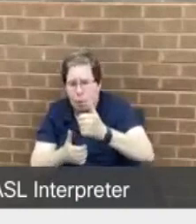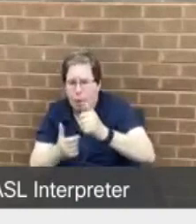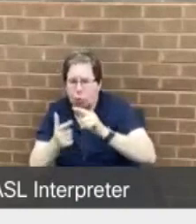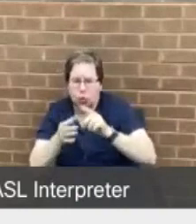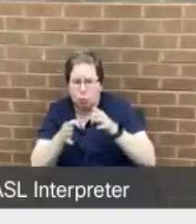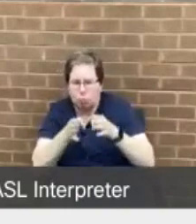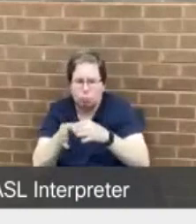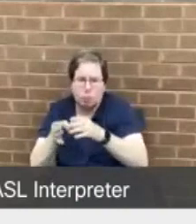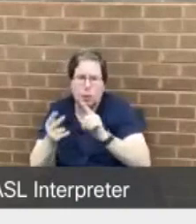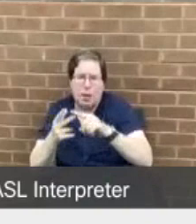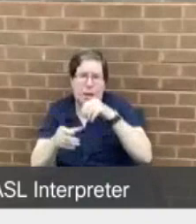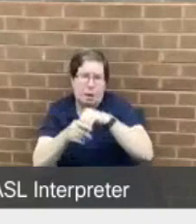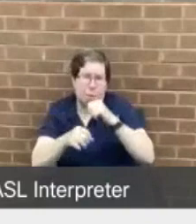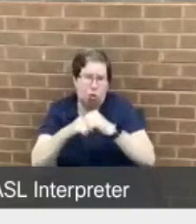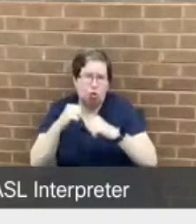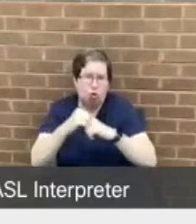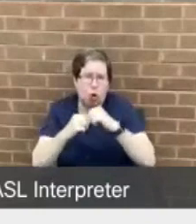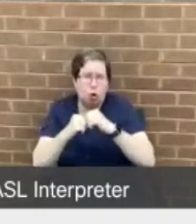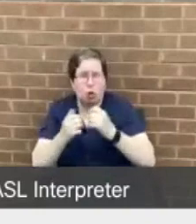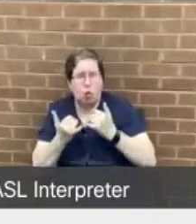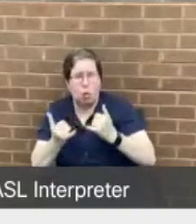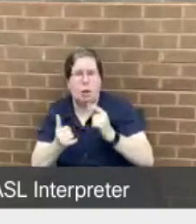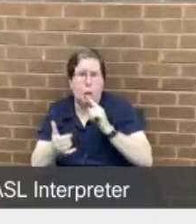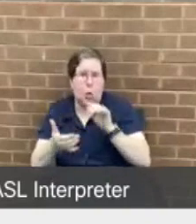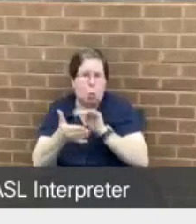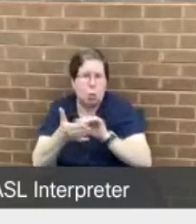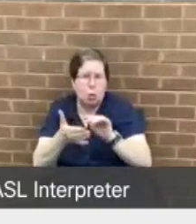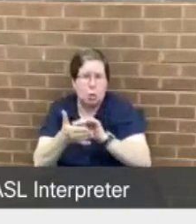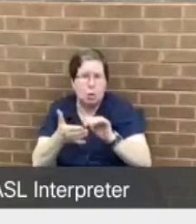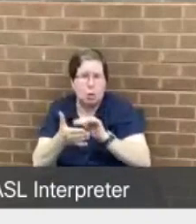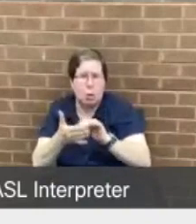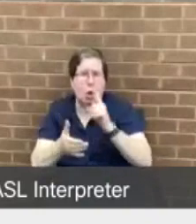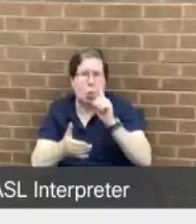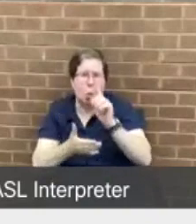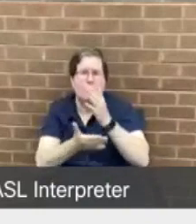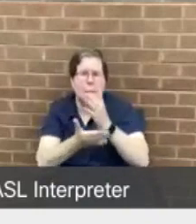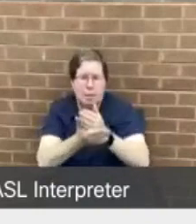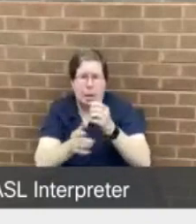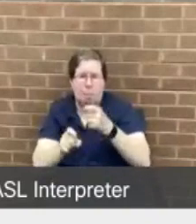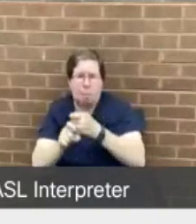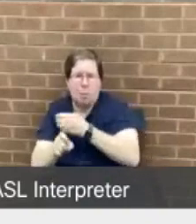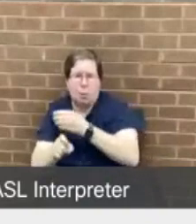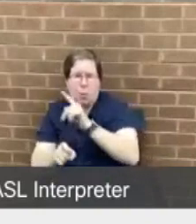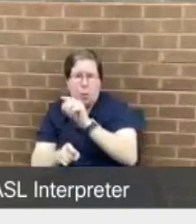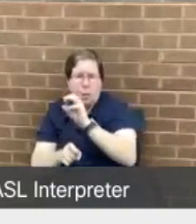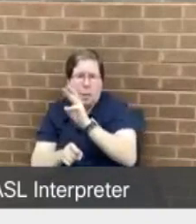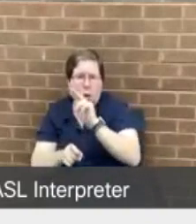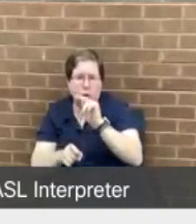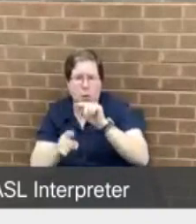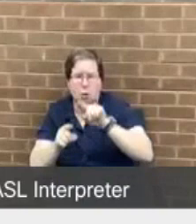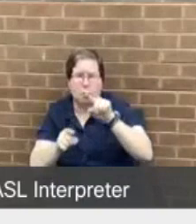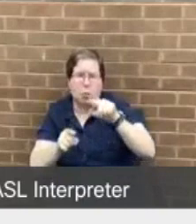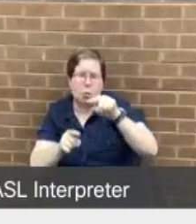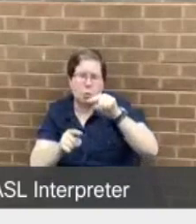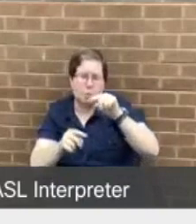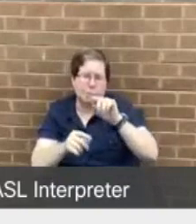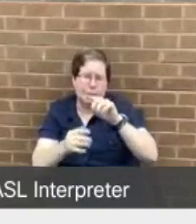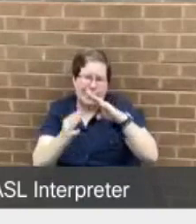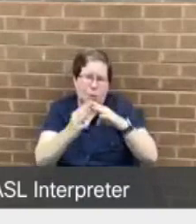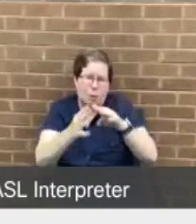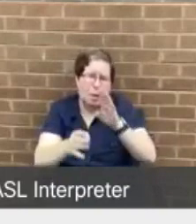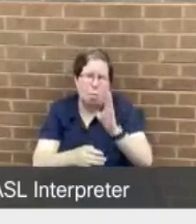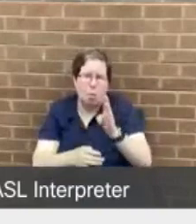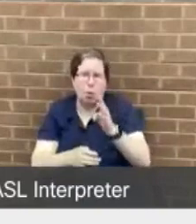and infrastructure. We're currently studying a north-south corridor between Towson and downtown Baltimore, and an east-west corridor between the